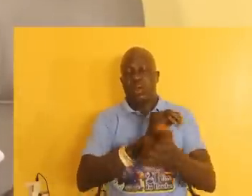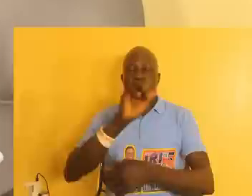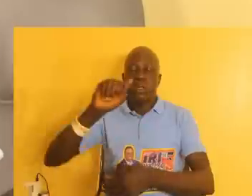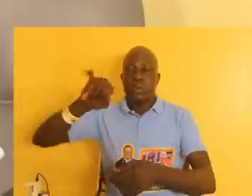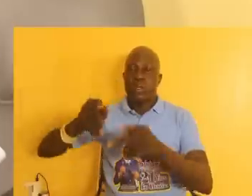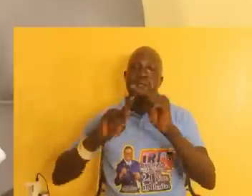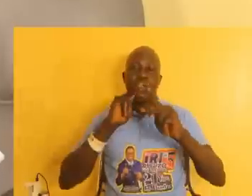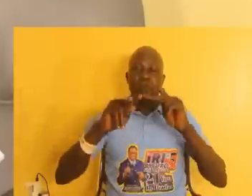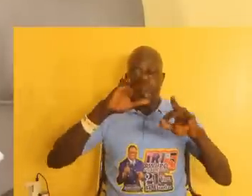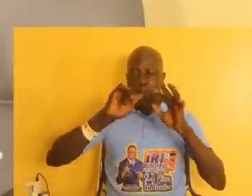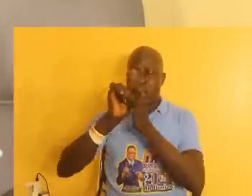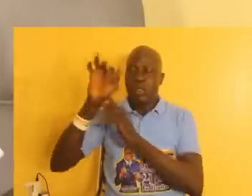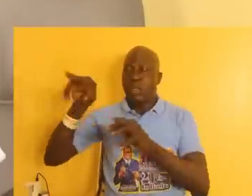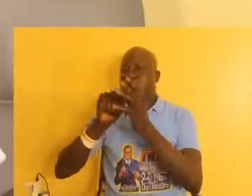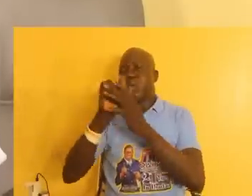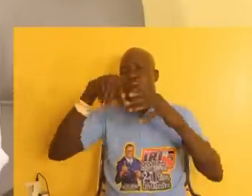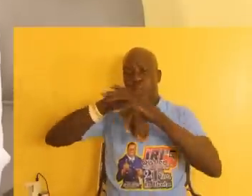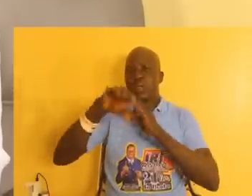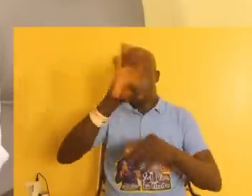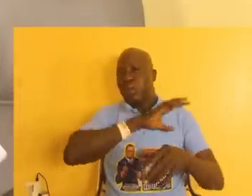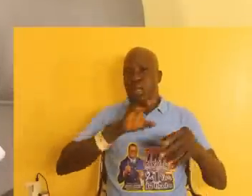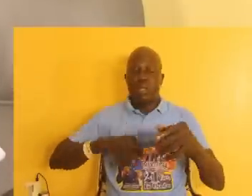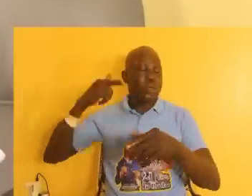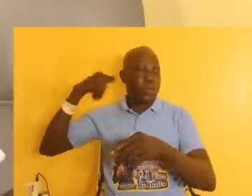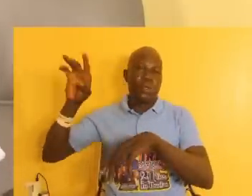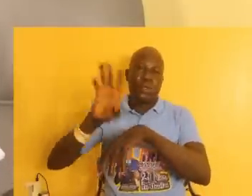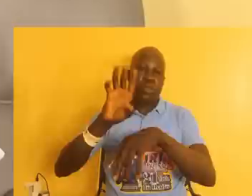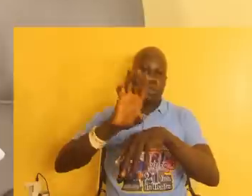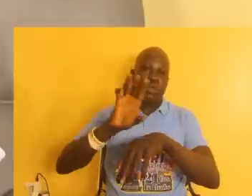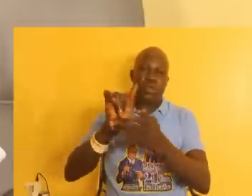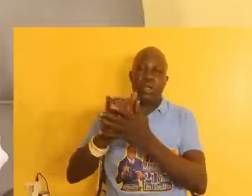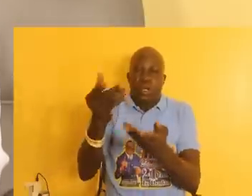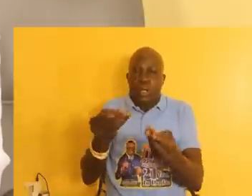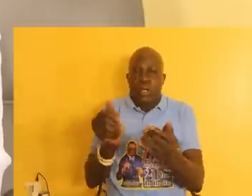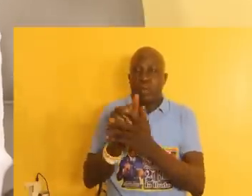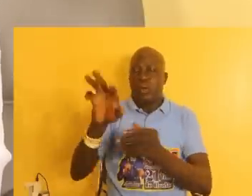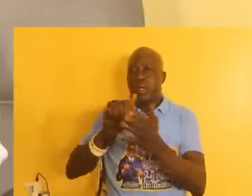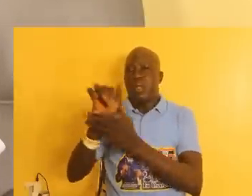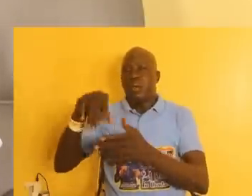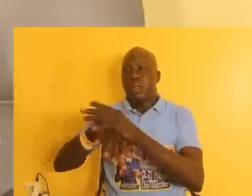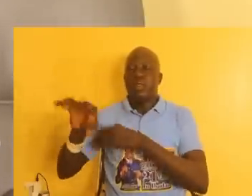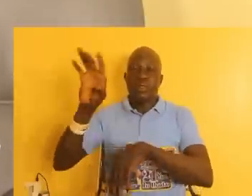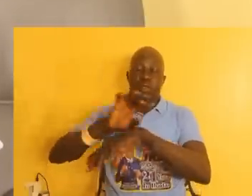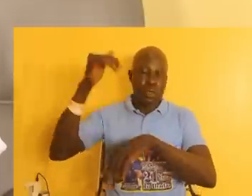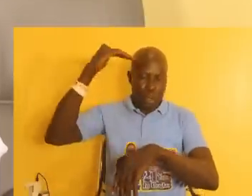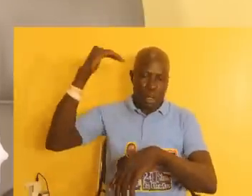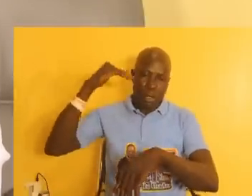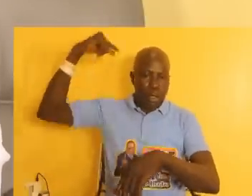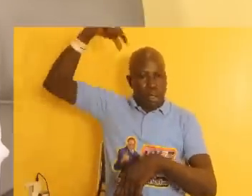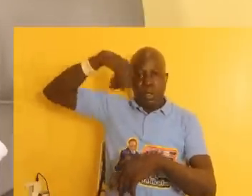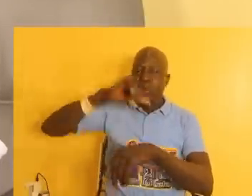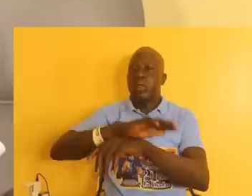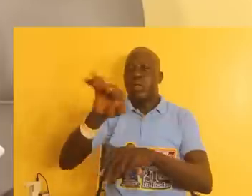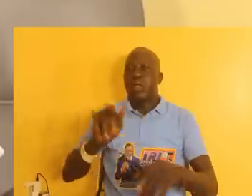JP Babasebioba. Lati jo see the Christ Golden Church, land of reality. Ti olujo wa ni Baremu